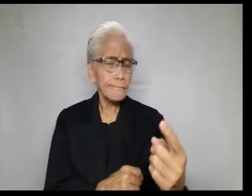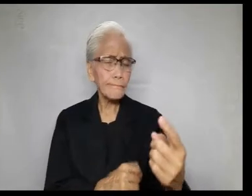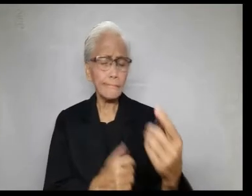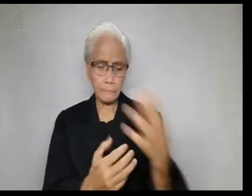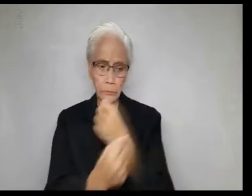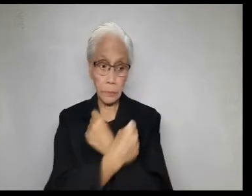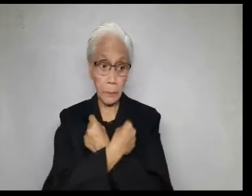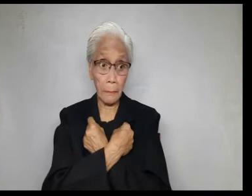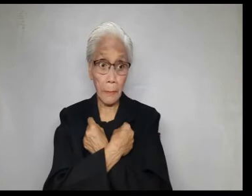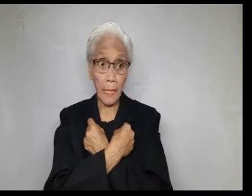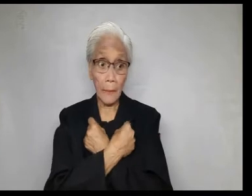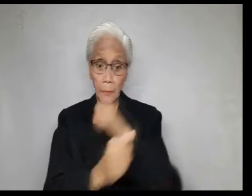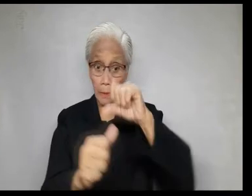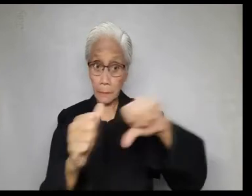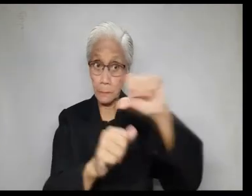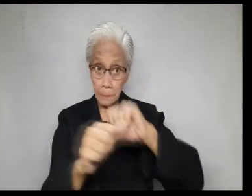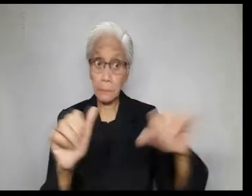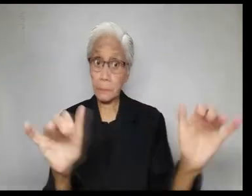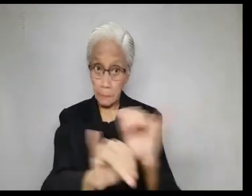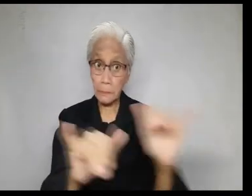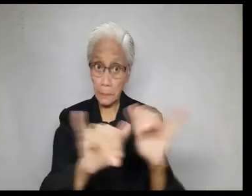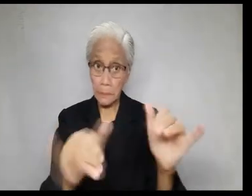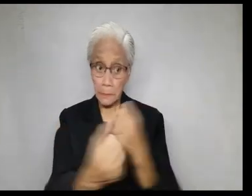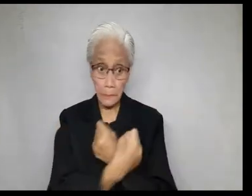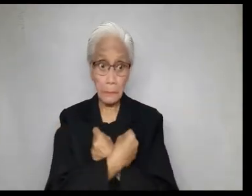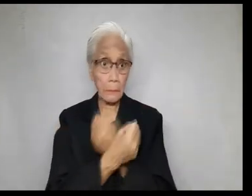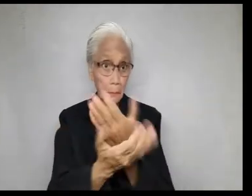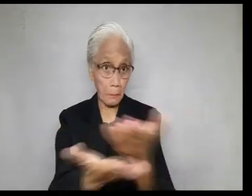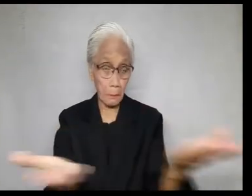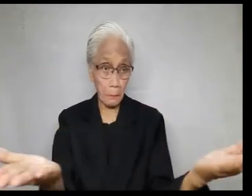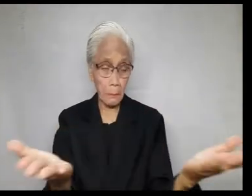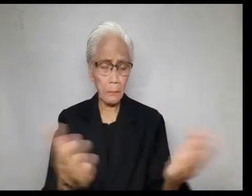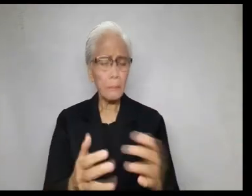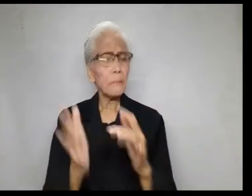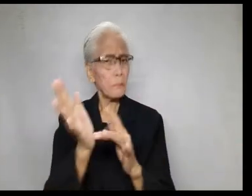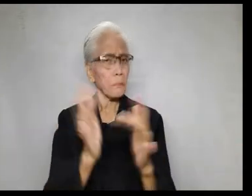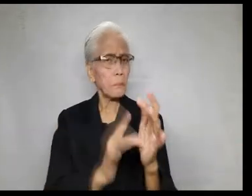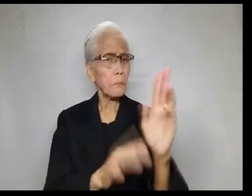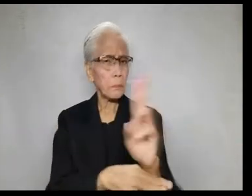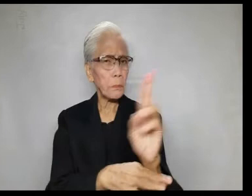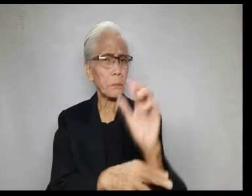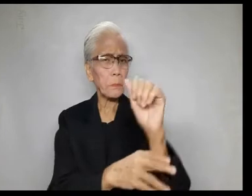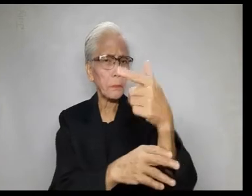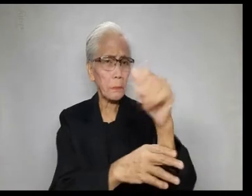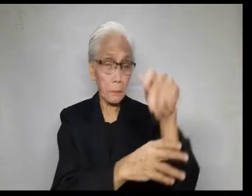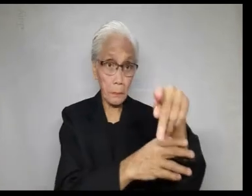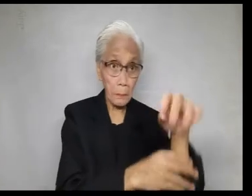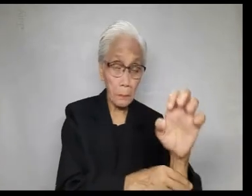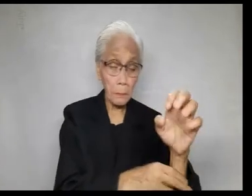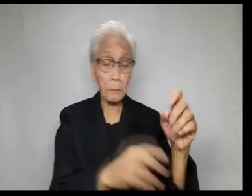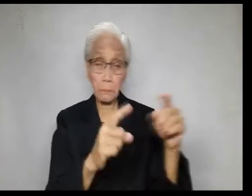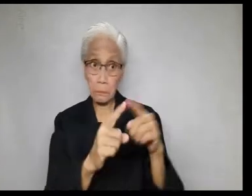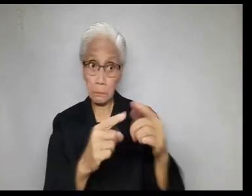mandate, "Love one another just as I love you." Jesus used agape to